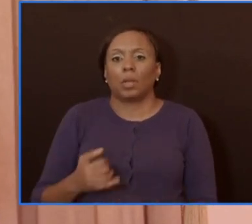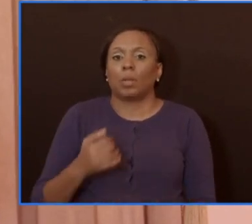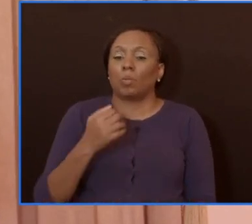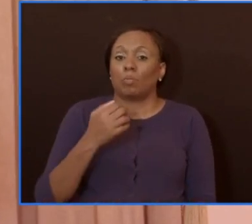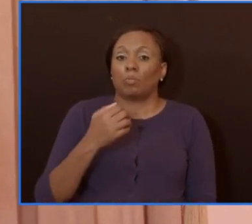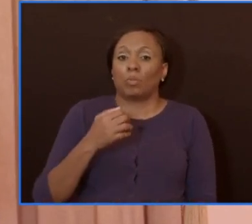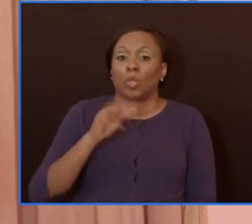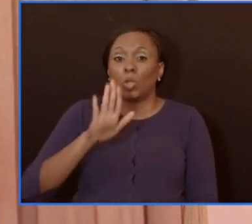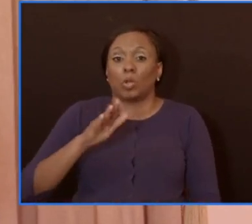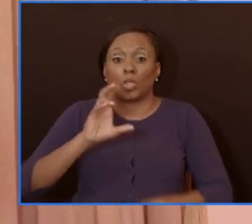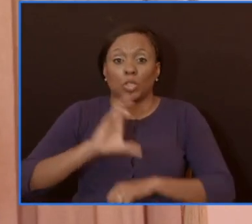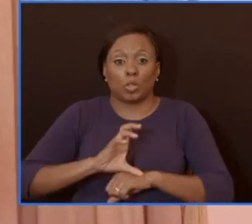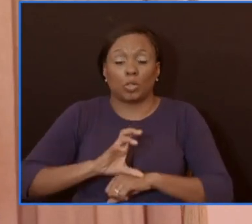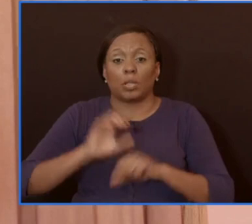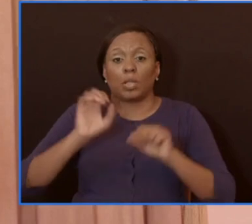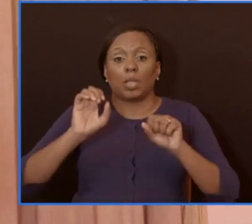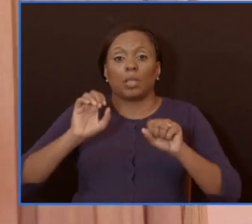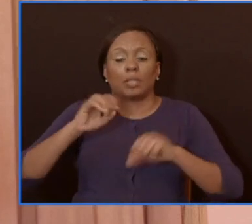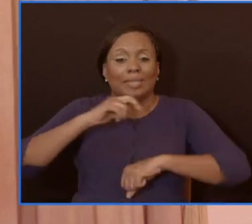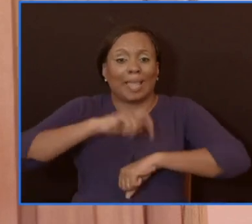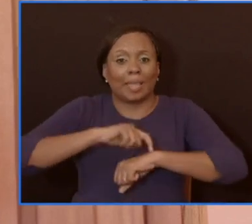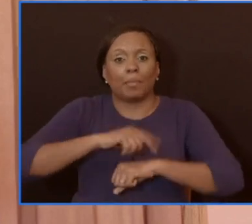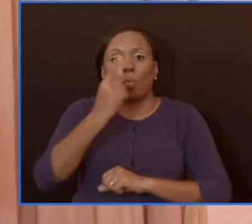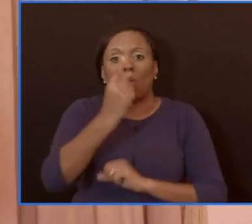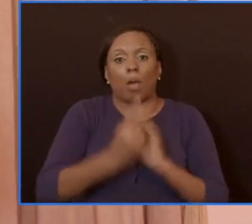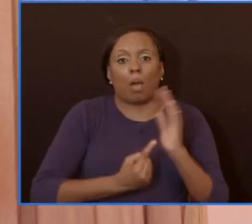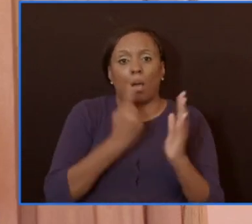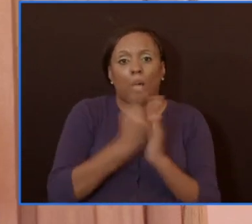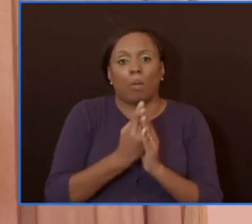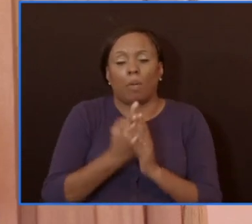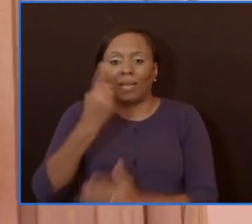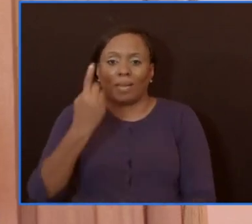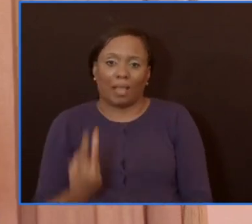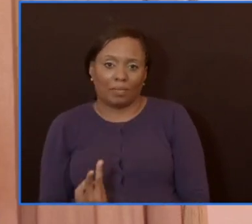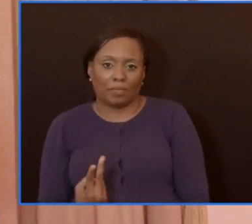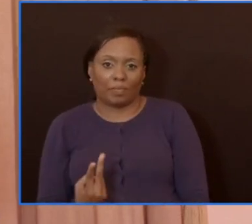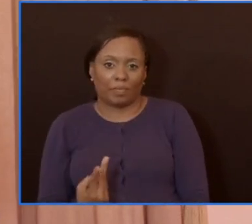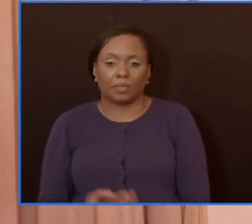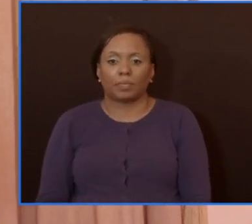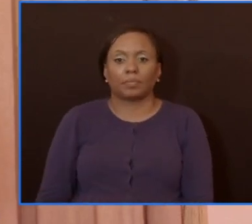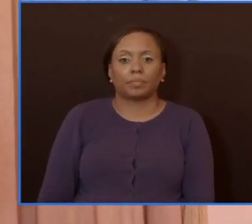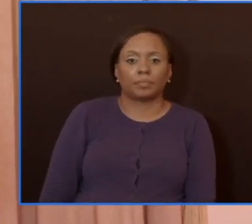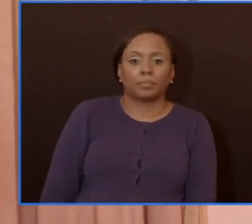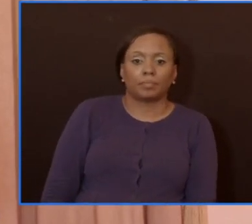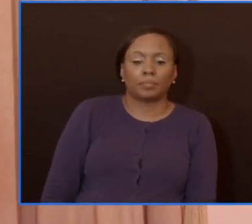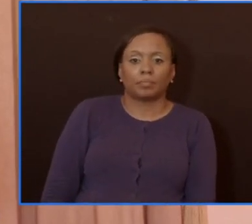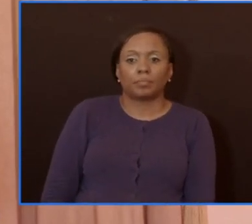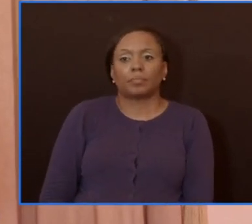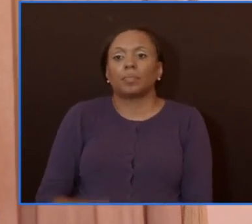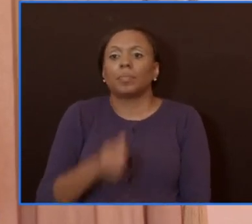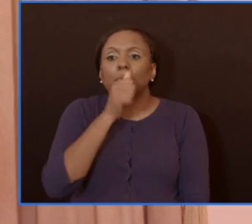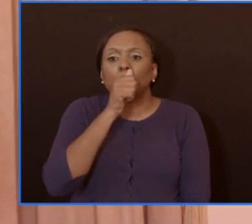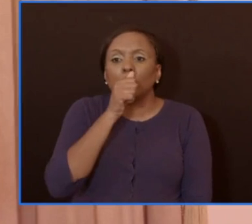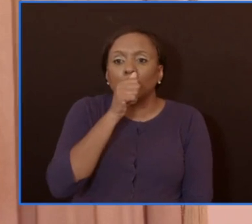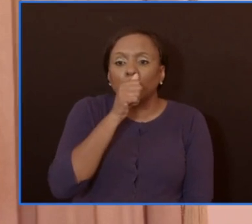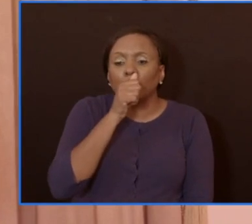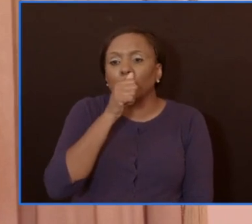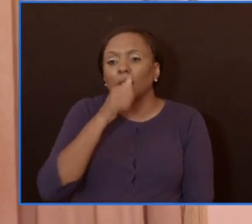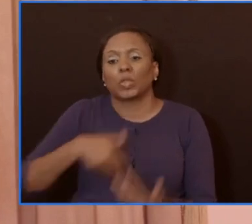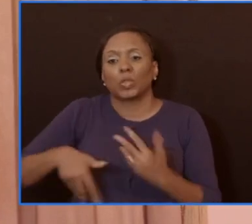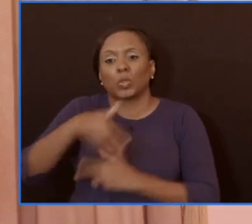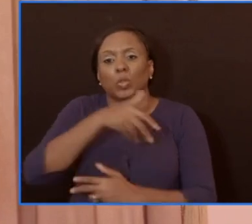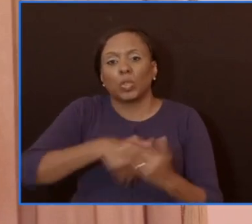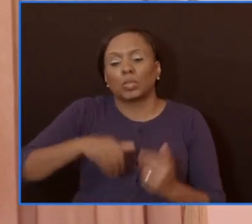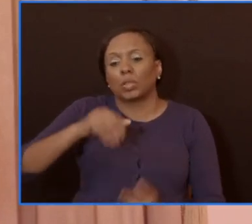result, 1.5 hours. Similarly, meetings of fraternal societies, private or social clubs, civic